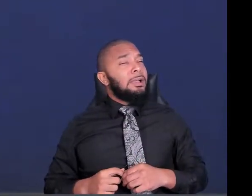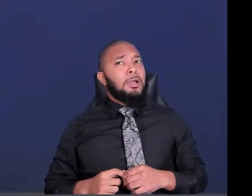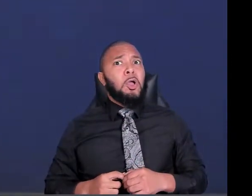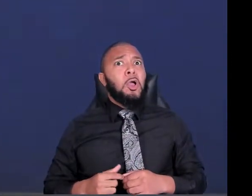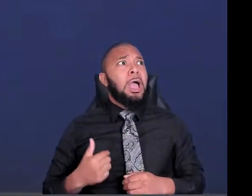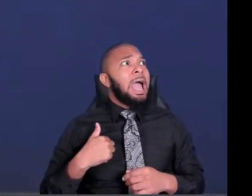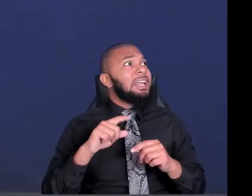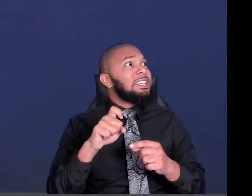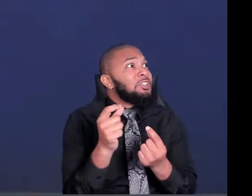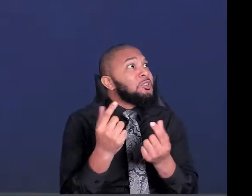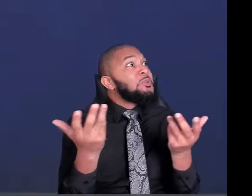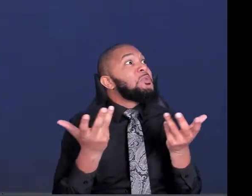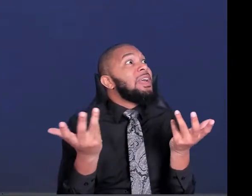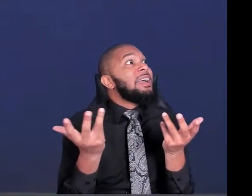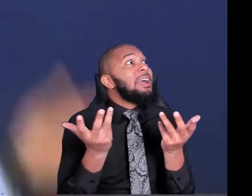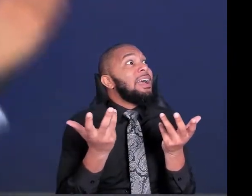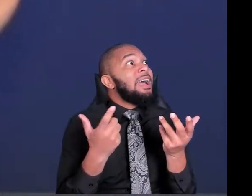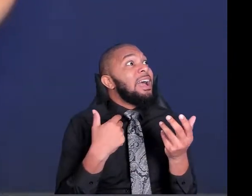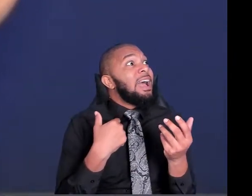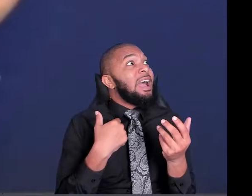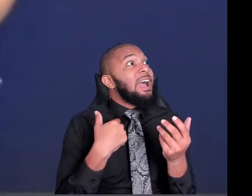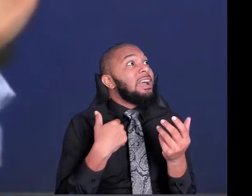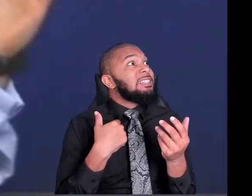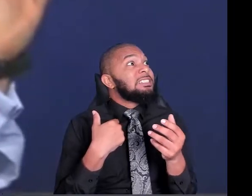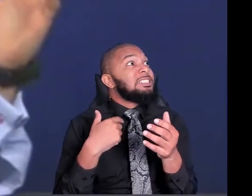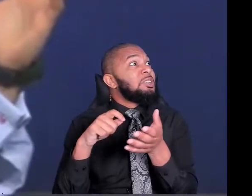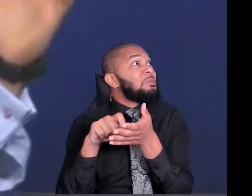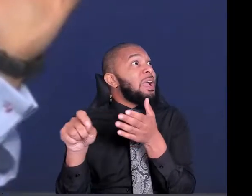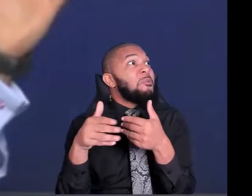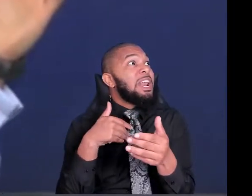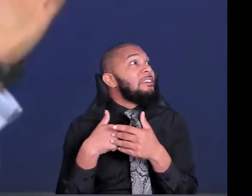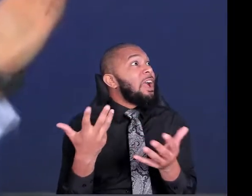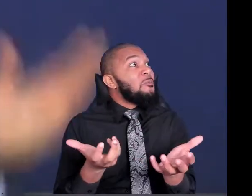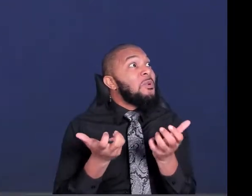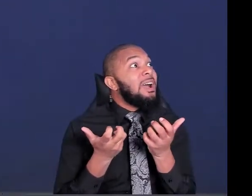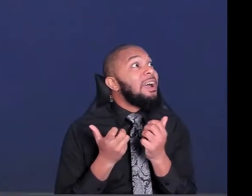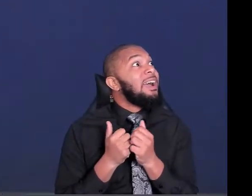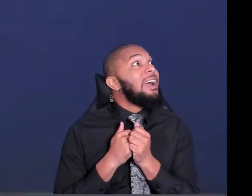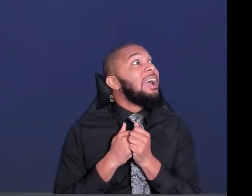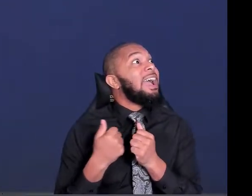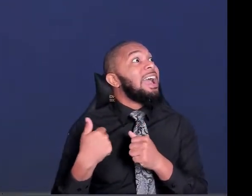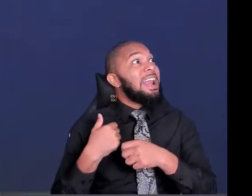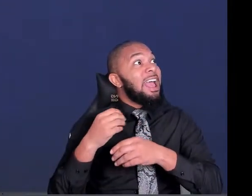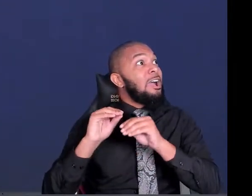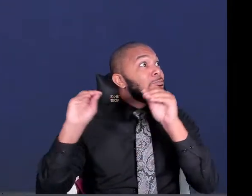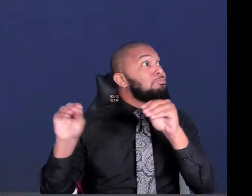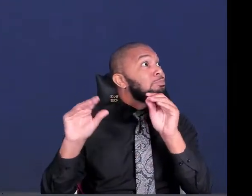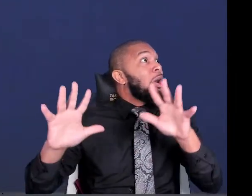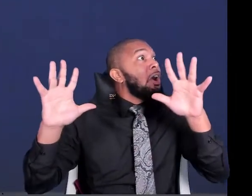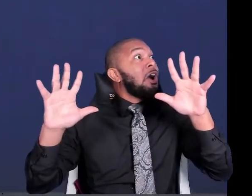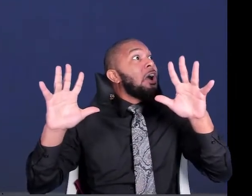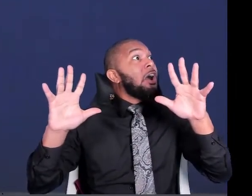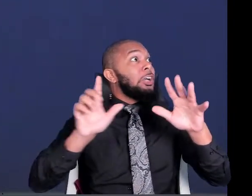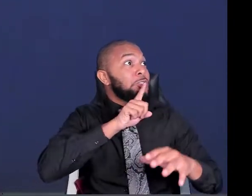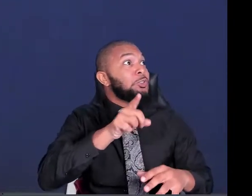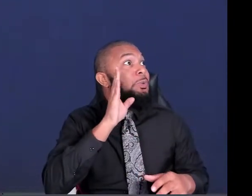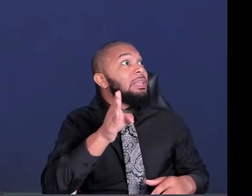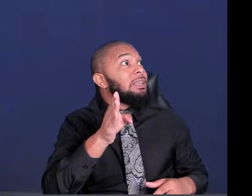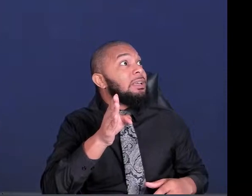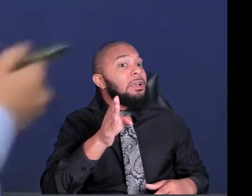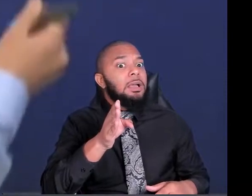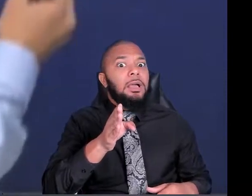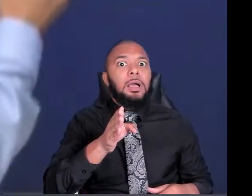All I need to do is just write whatever I want? I can make my dreams come true? Oh,